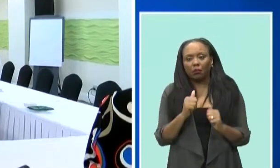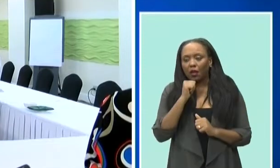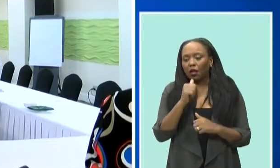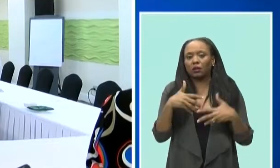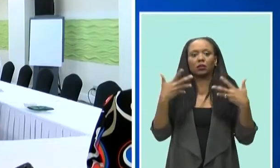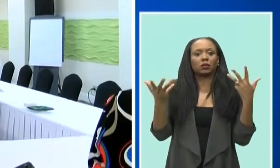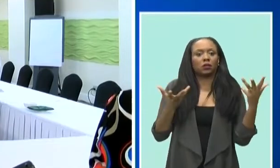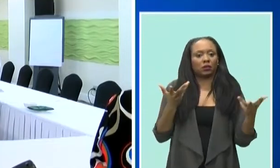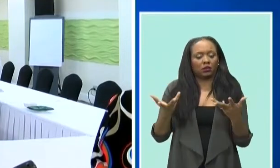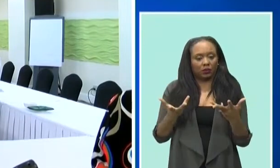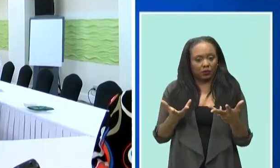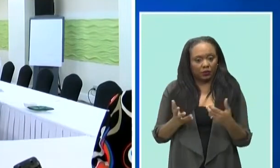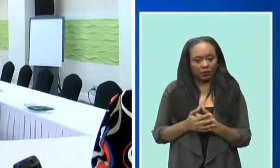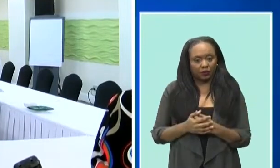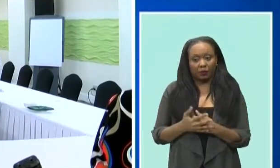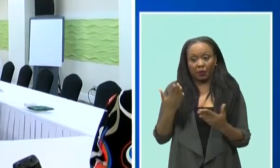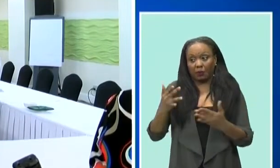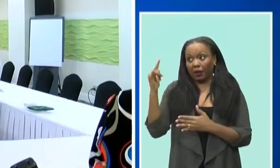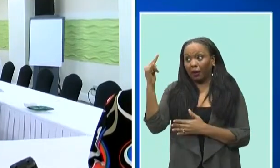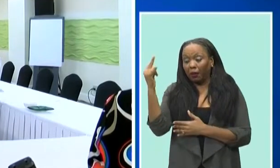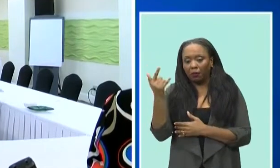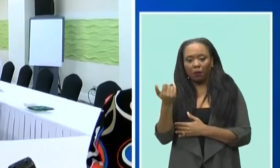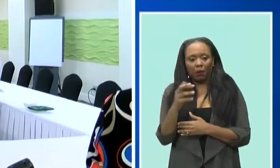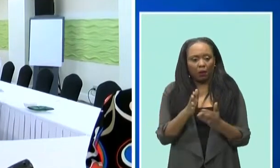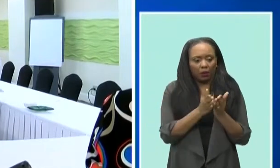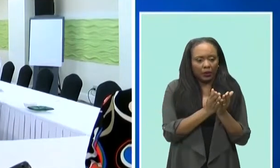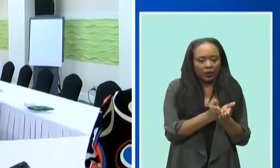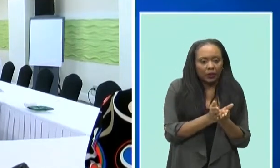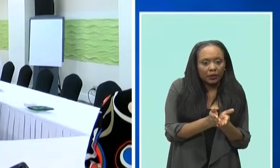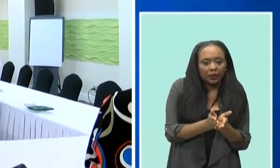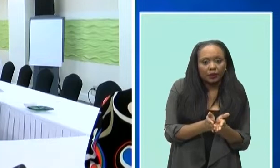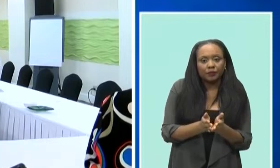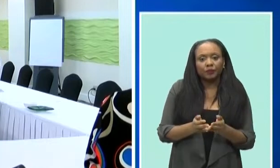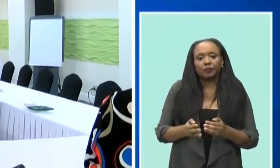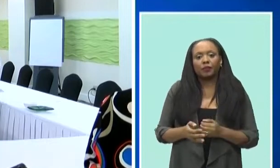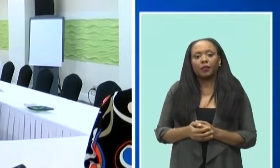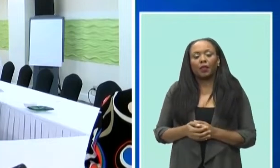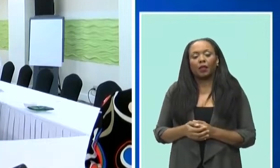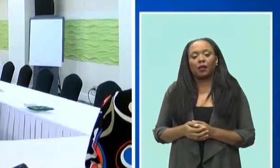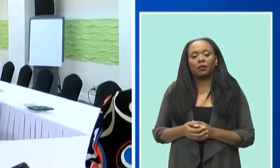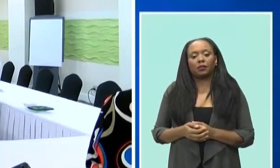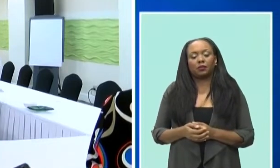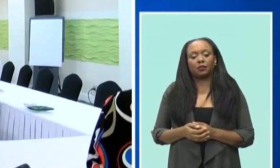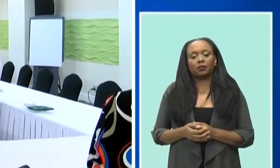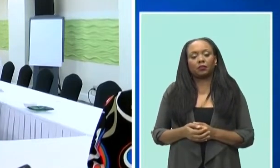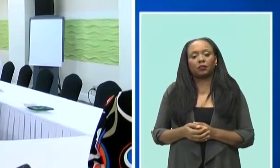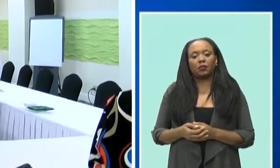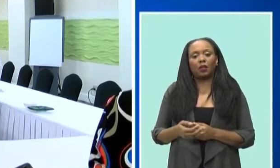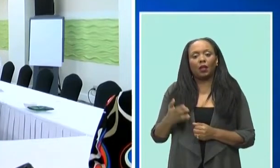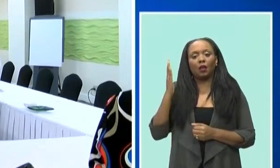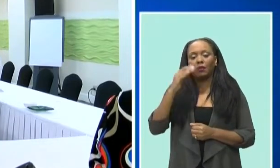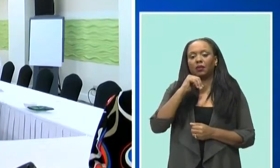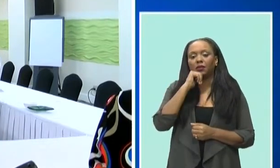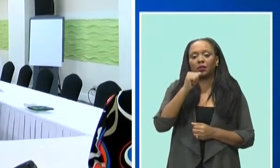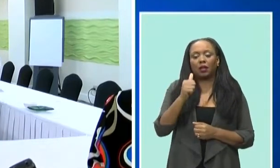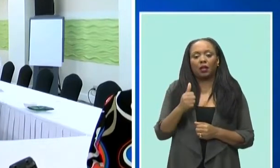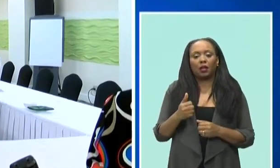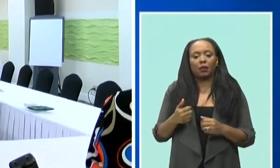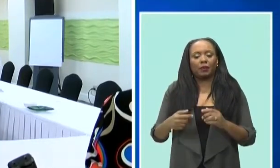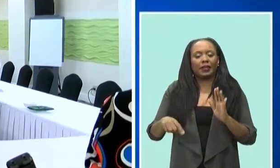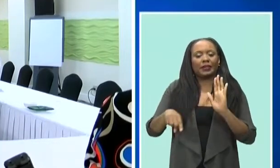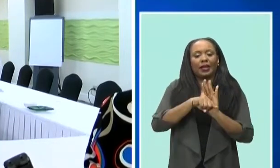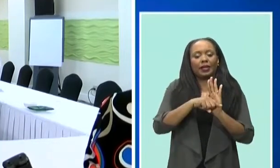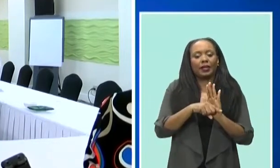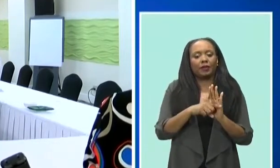of entry, that responding to that incident by port health officials would not impact in a negative